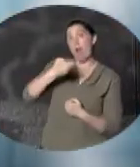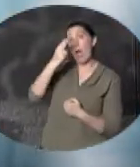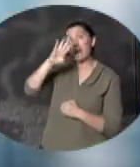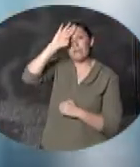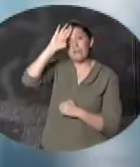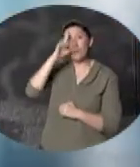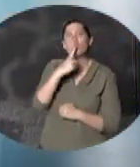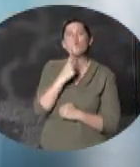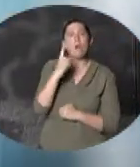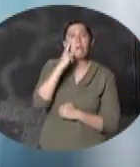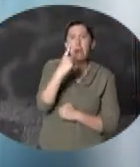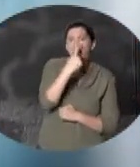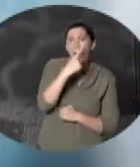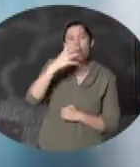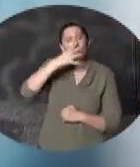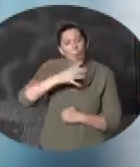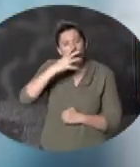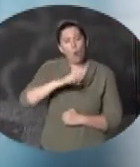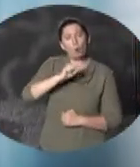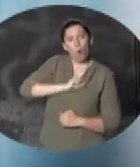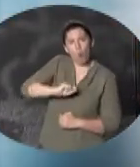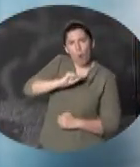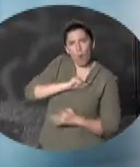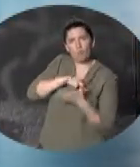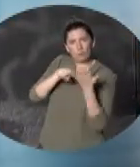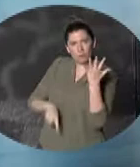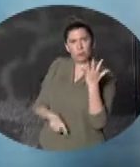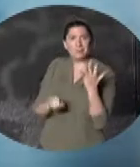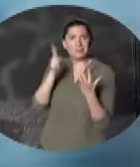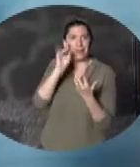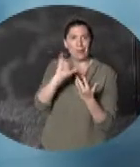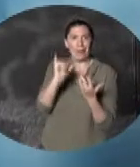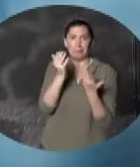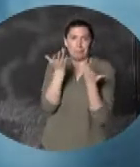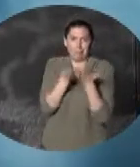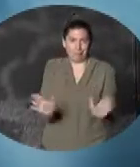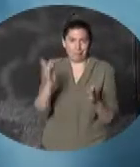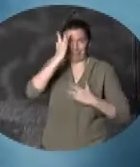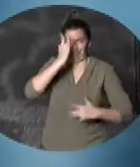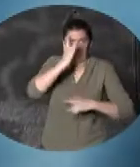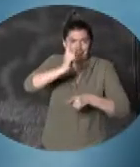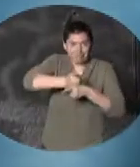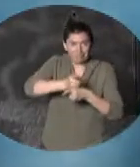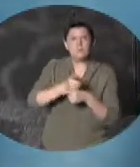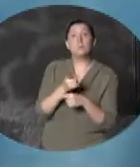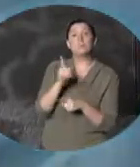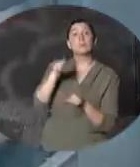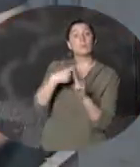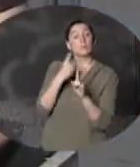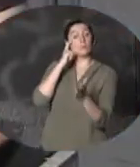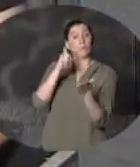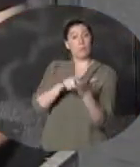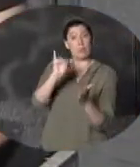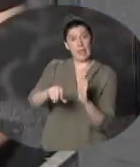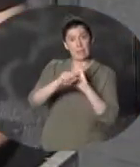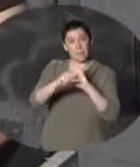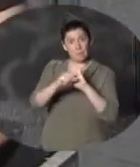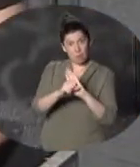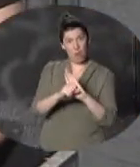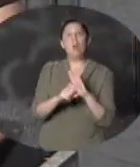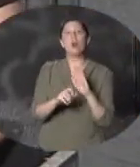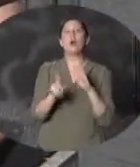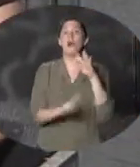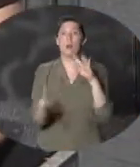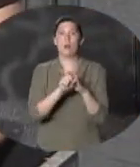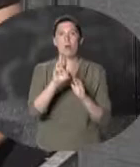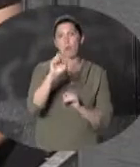red eyes, runny nose, and a cough, and that can sound like anything, right? After you see those symptoms is when people present with the rash,